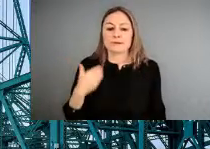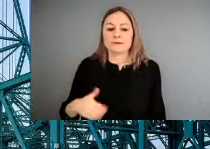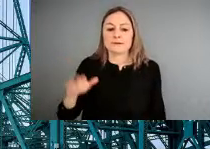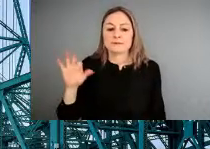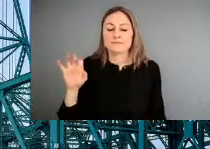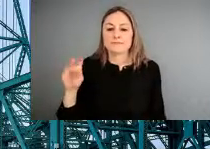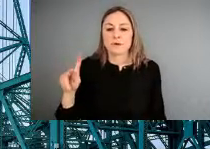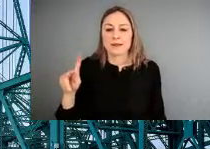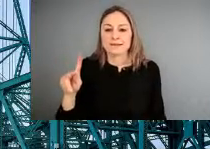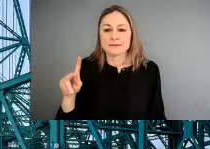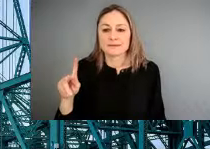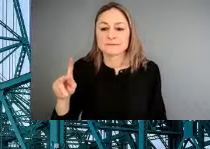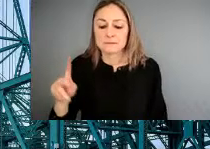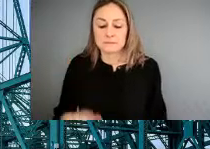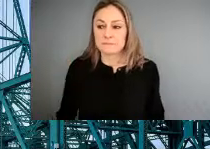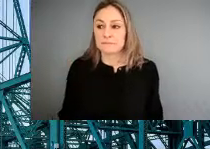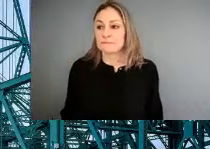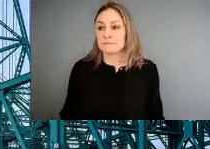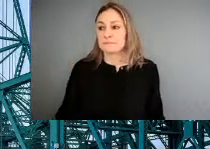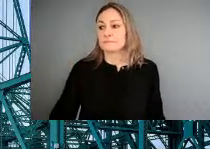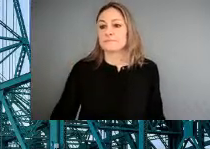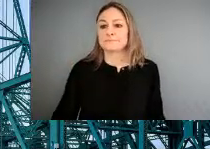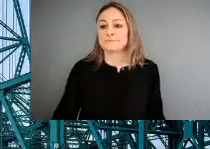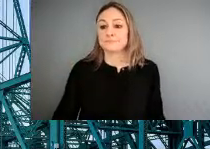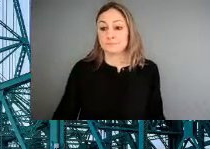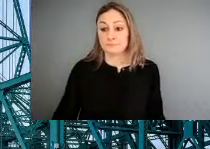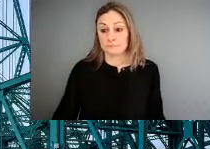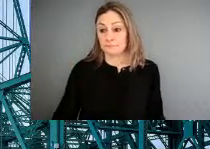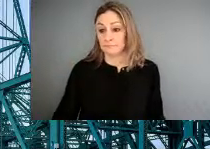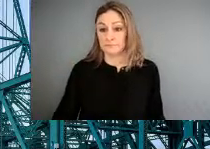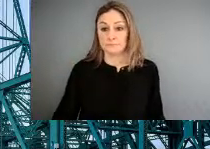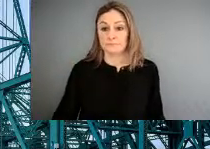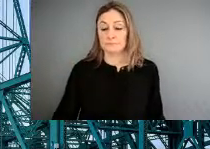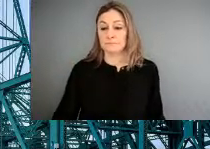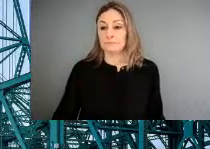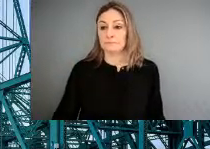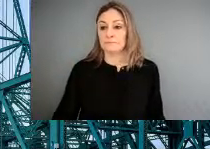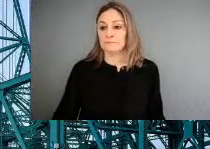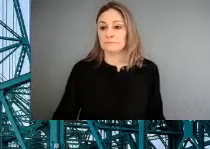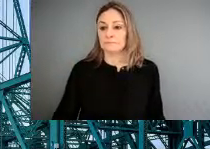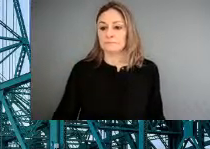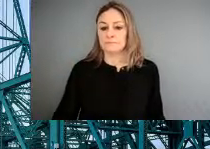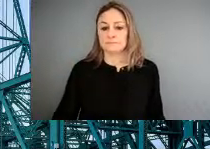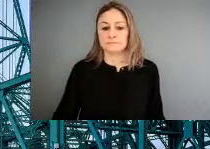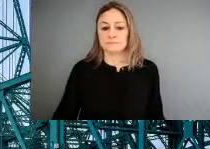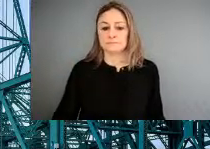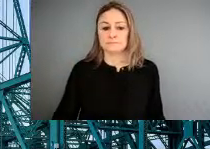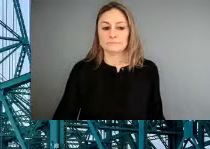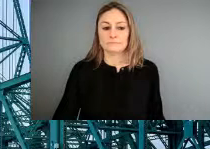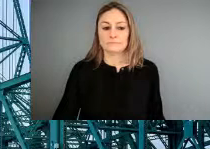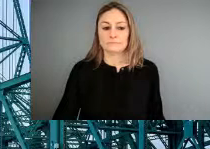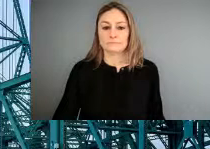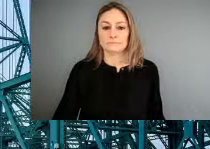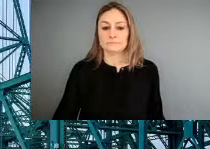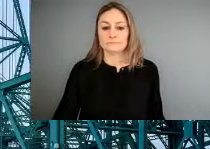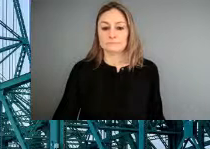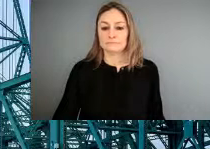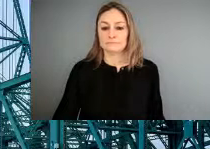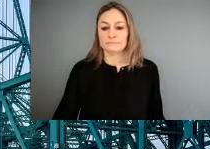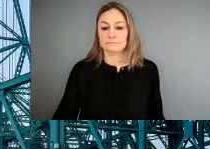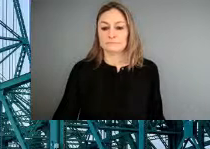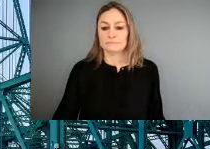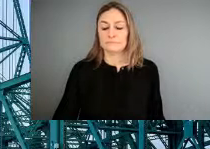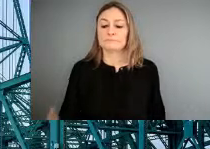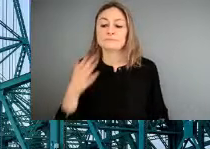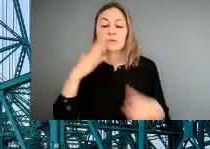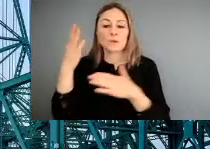also welcome Mayor Ann McNary Ogle to give some welcoming comments if she'd like to. Sure. Thanks, Frank. Good